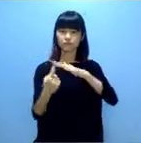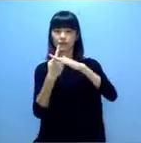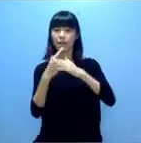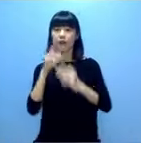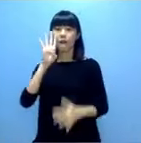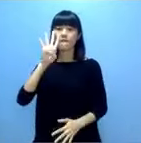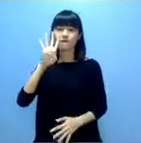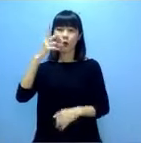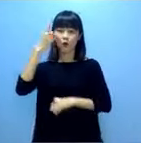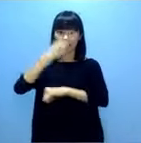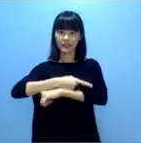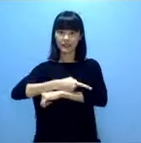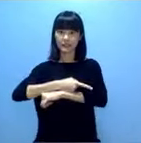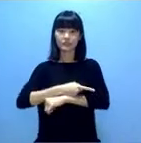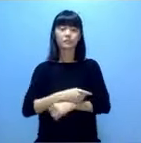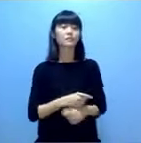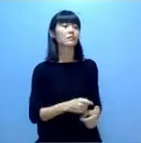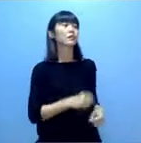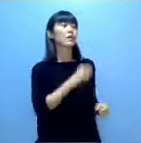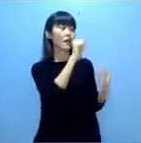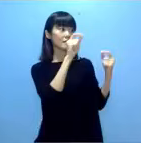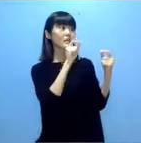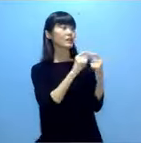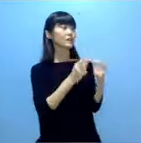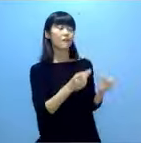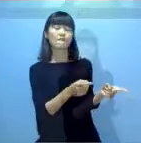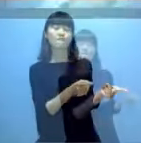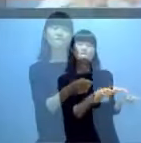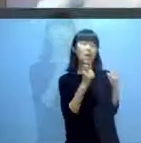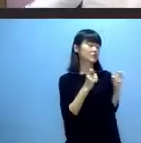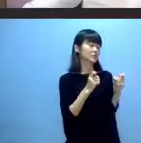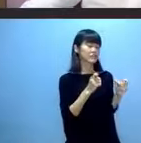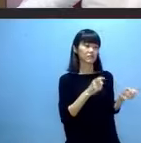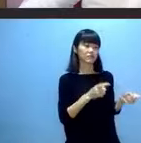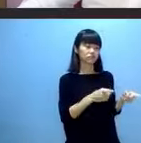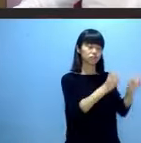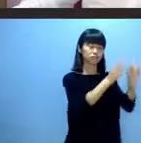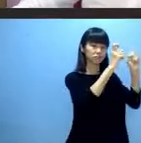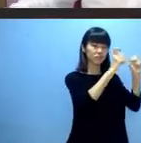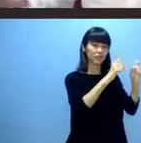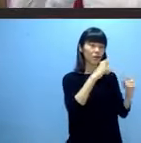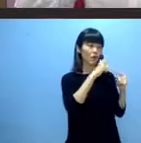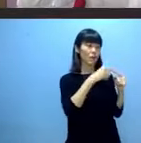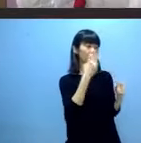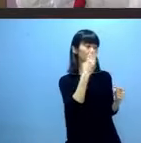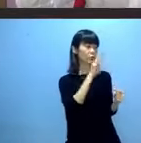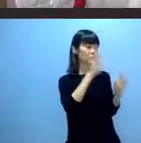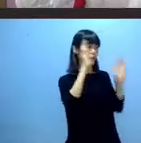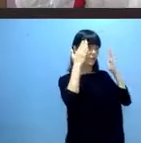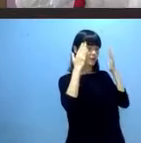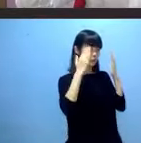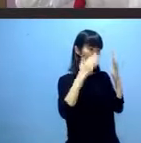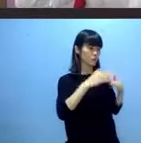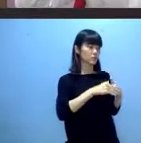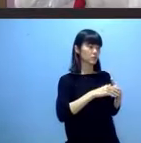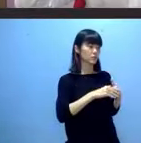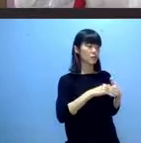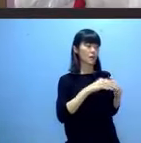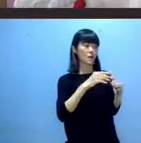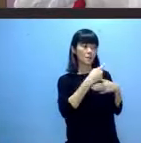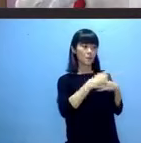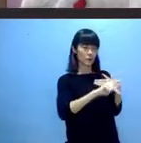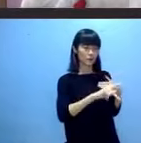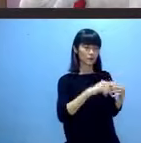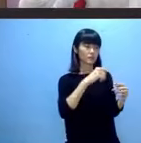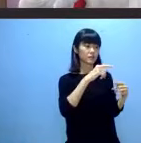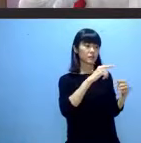Yeah, exactly. Yeah. It was super fast. From when I saw your first social media post to when the event, when the website went live,